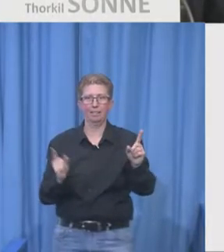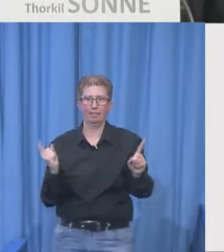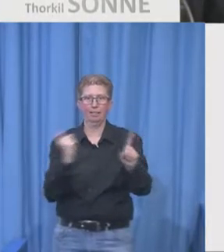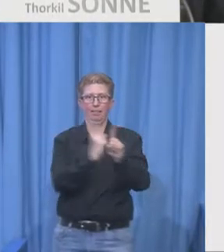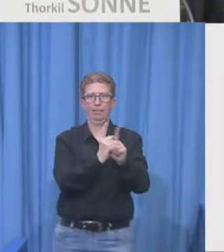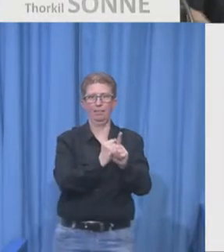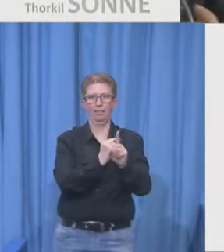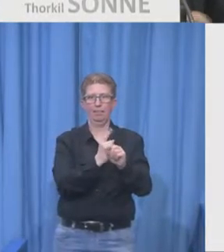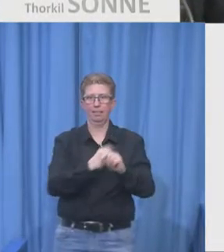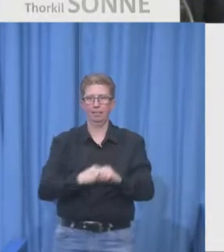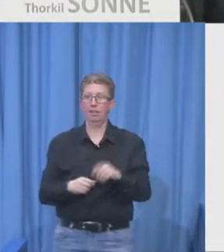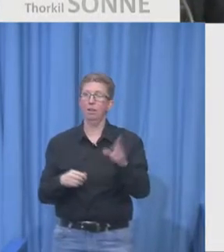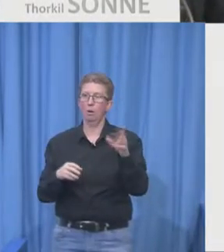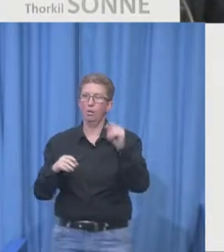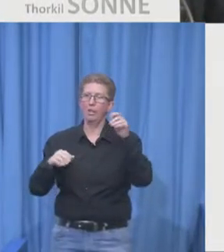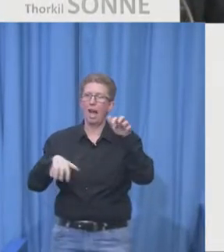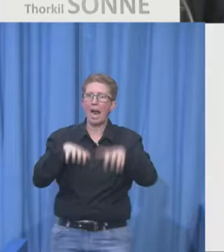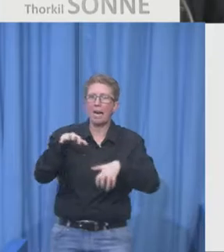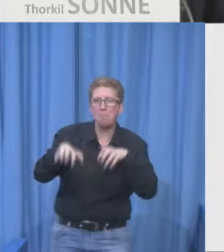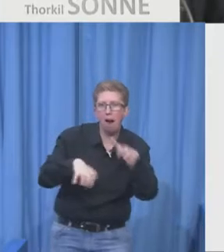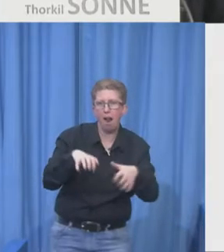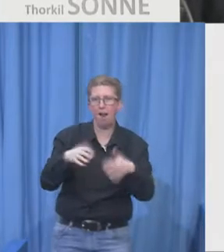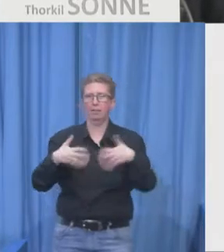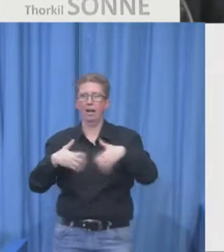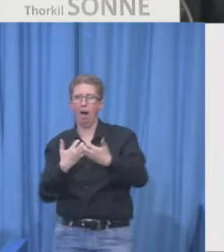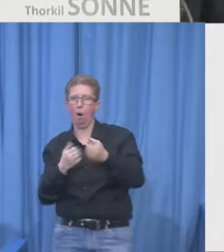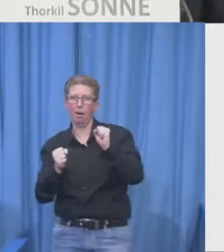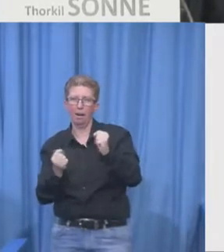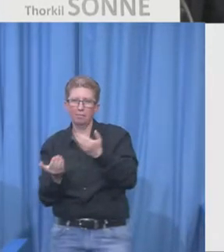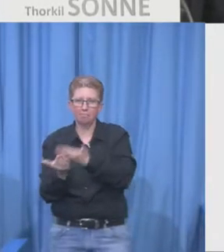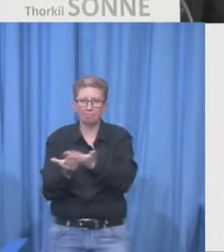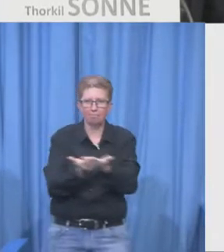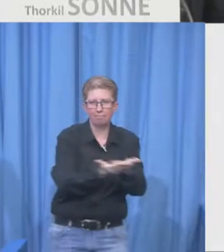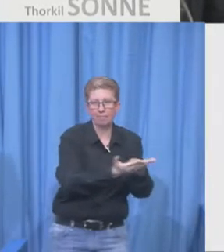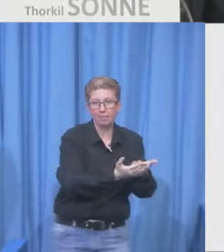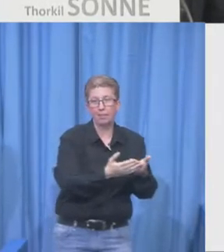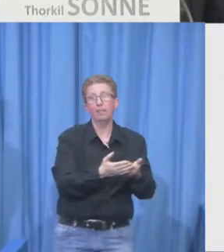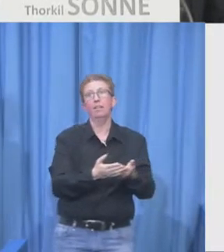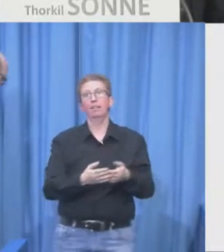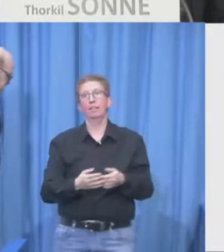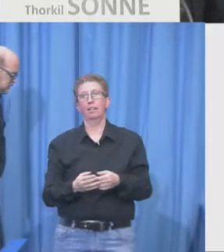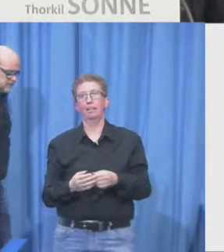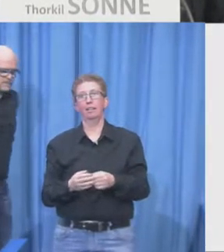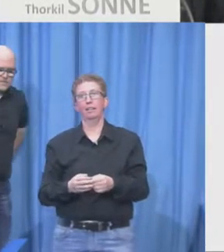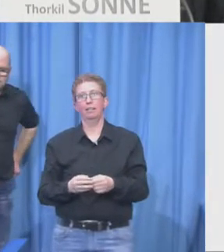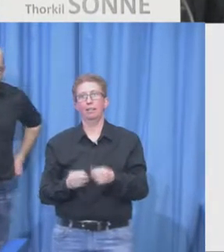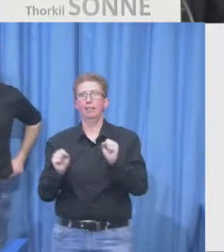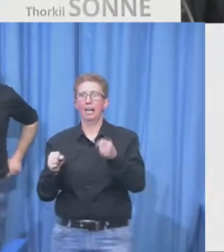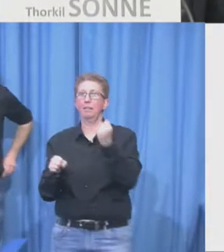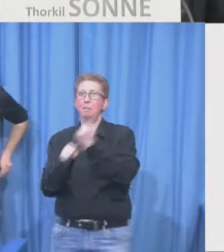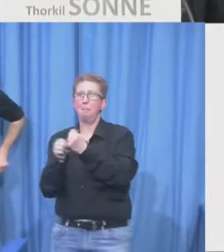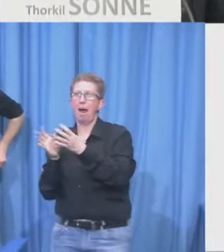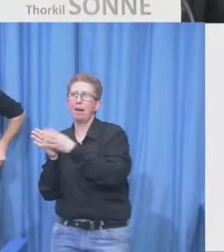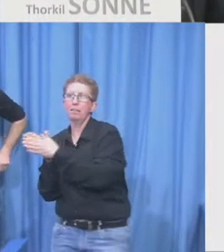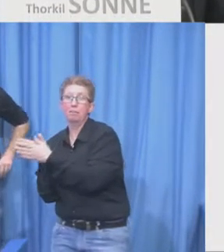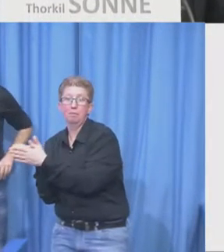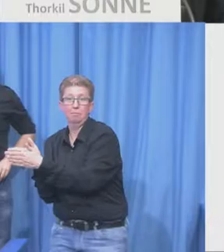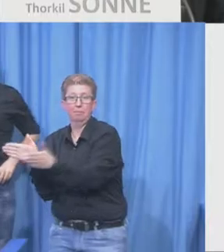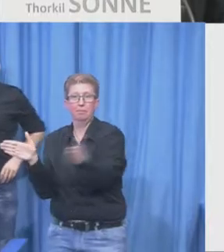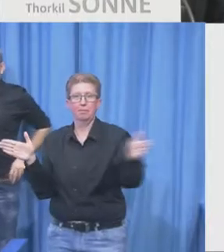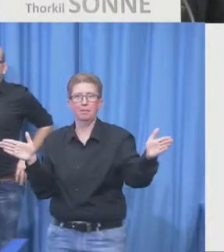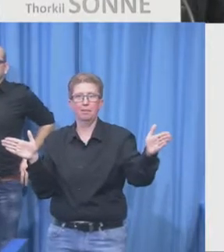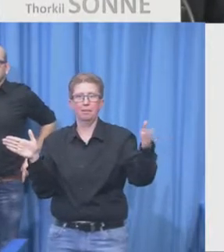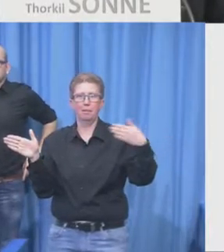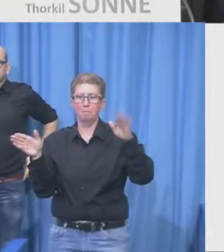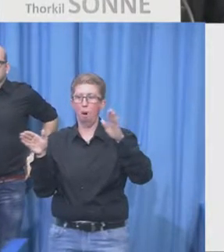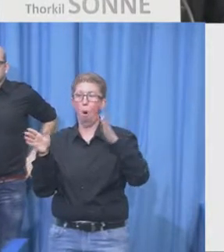of what other business areas that could be without beyond IT.